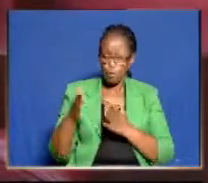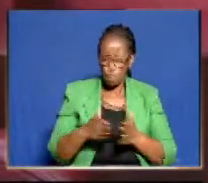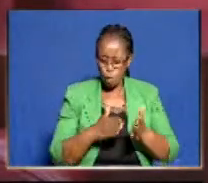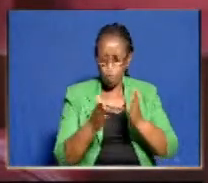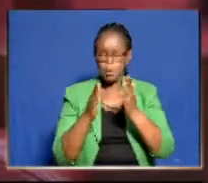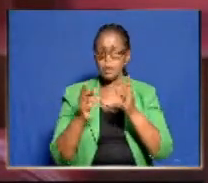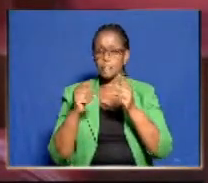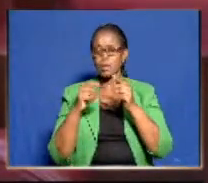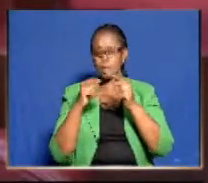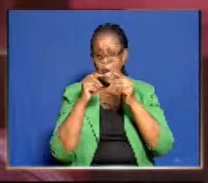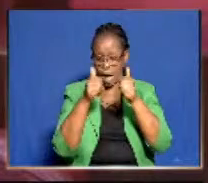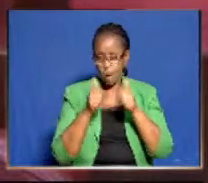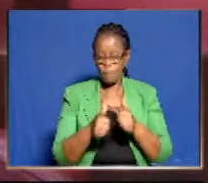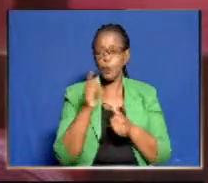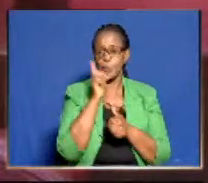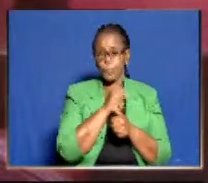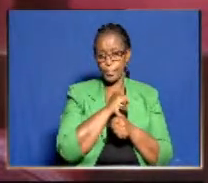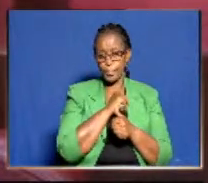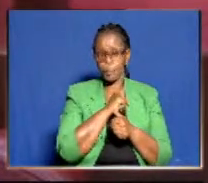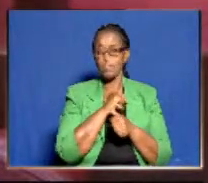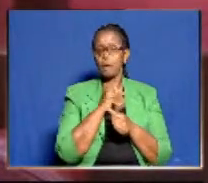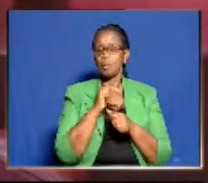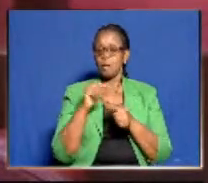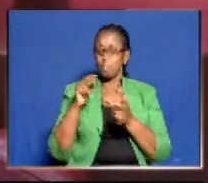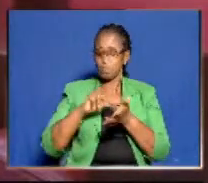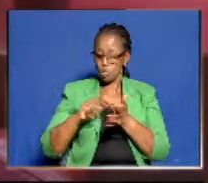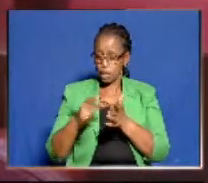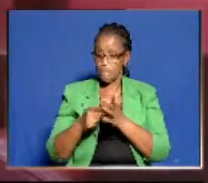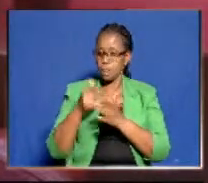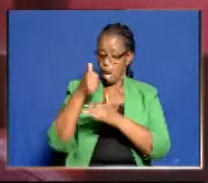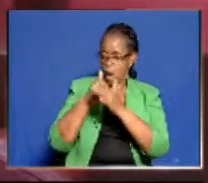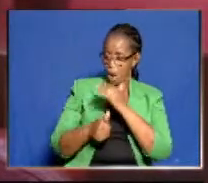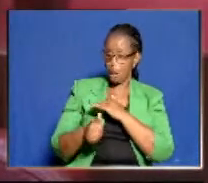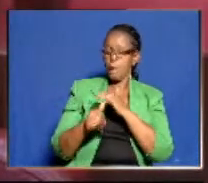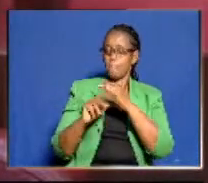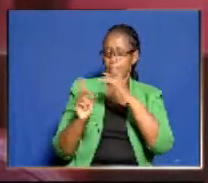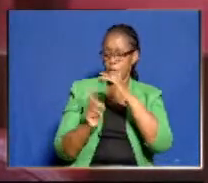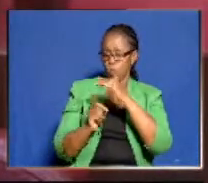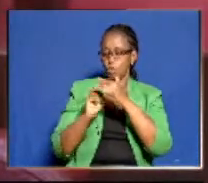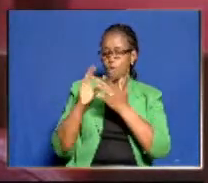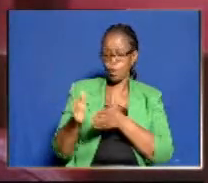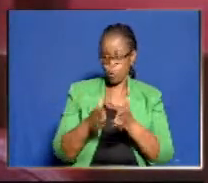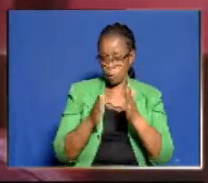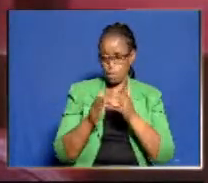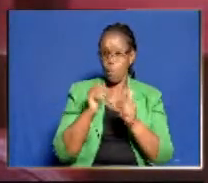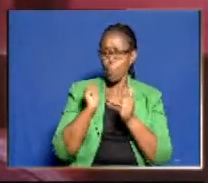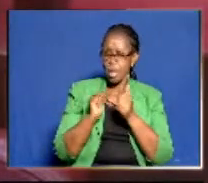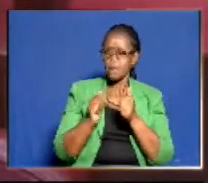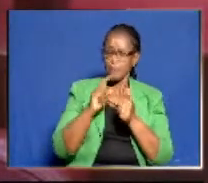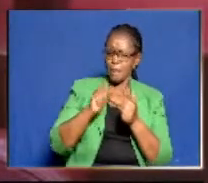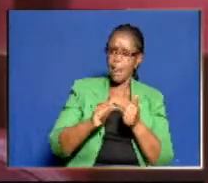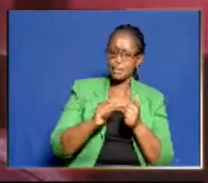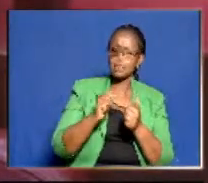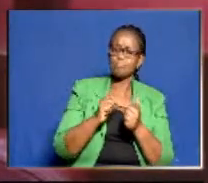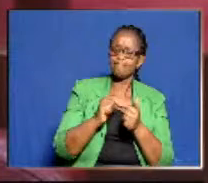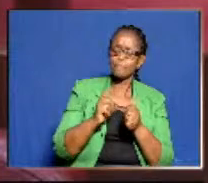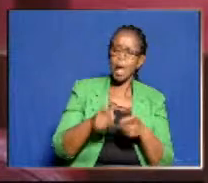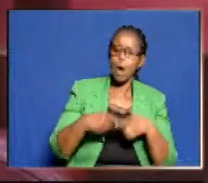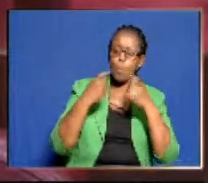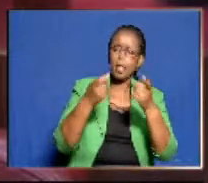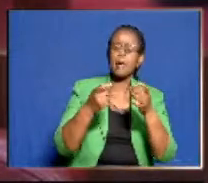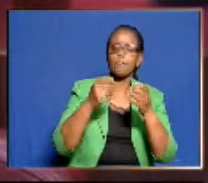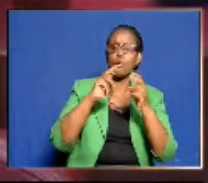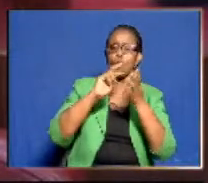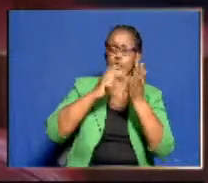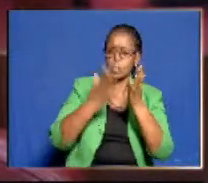and projects under the Ministry of Infrastructure that needs to be awarded to contractors. But because of the item pending bills,